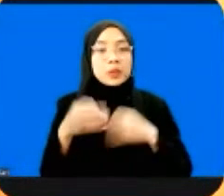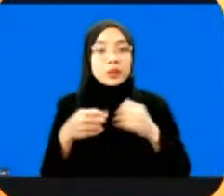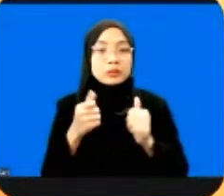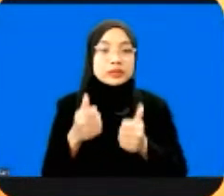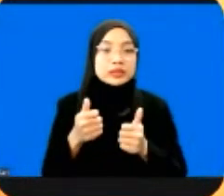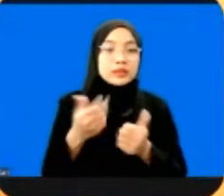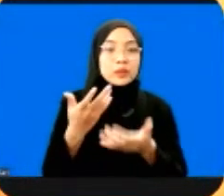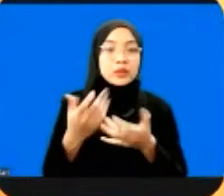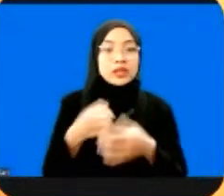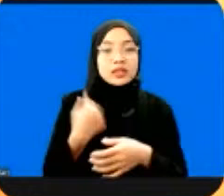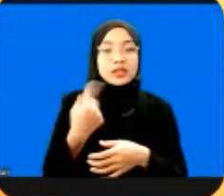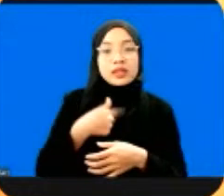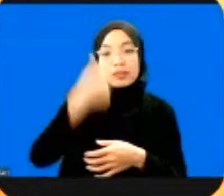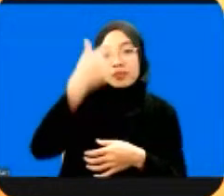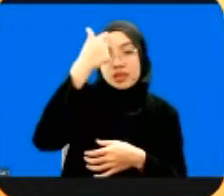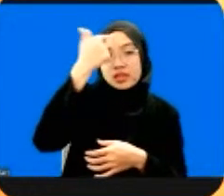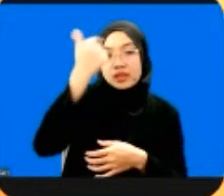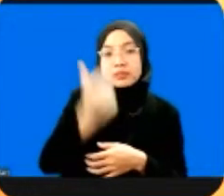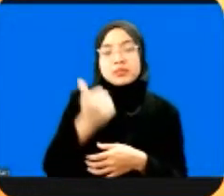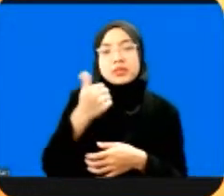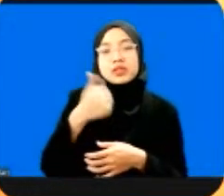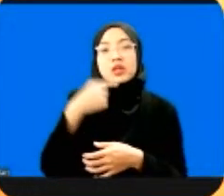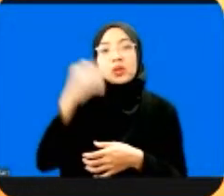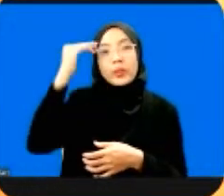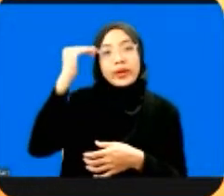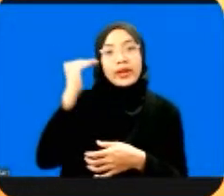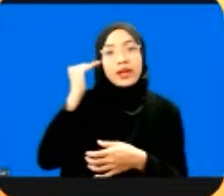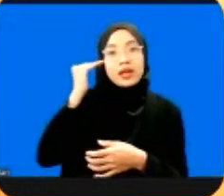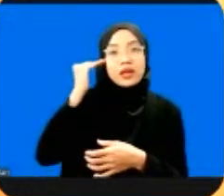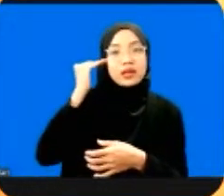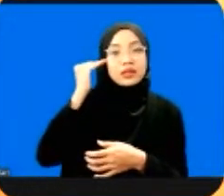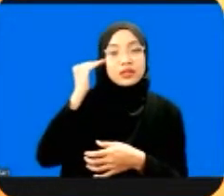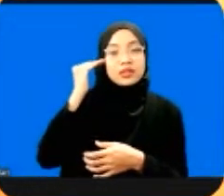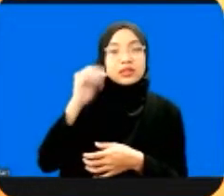as well. Yeah. One of the reasons that